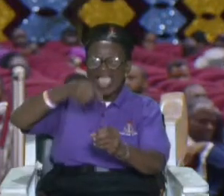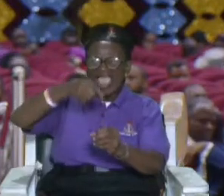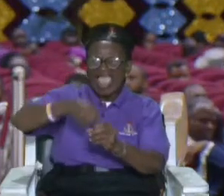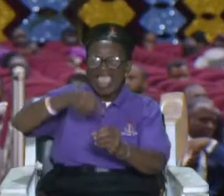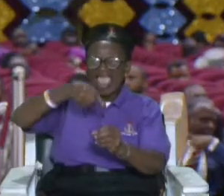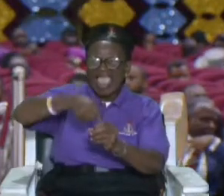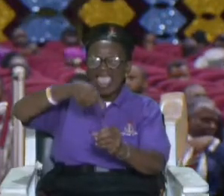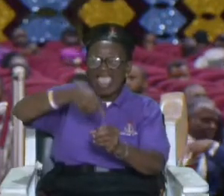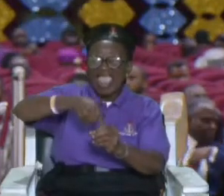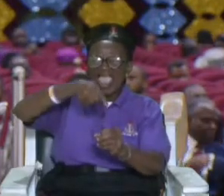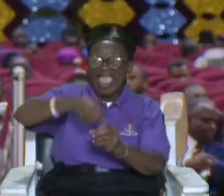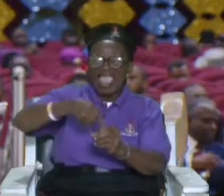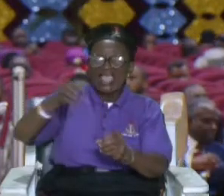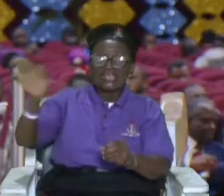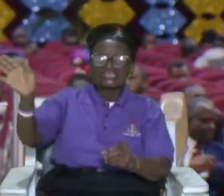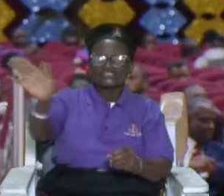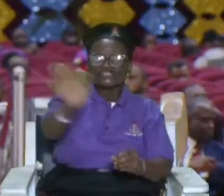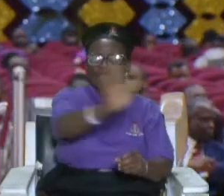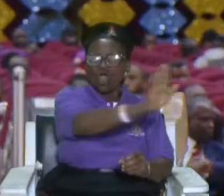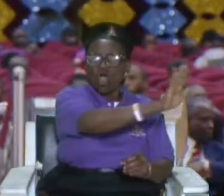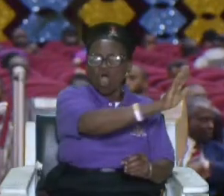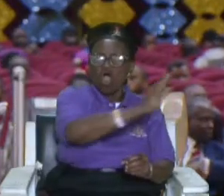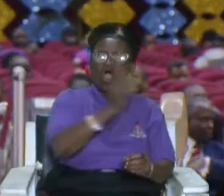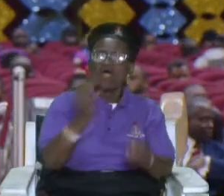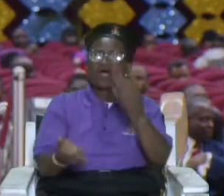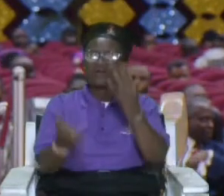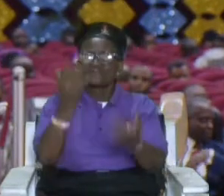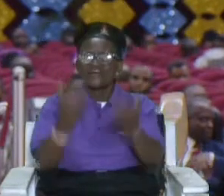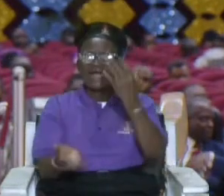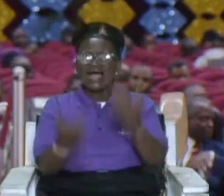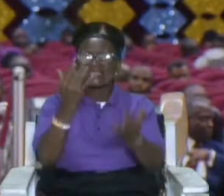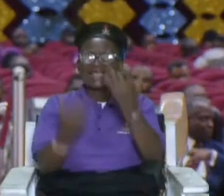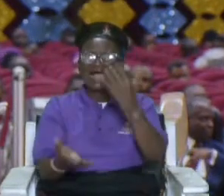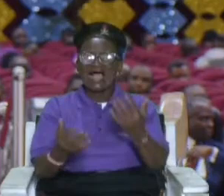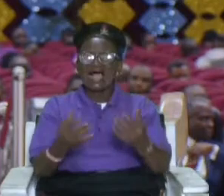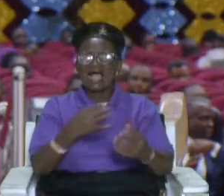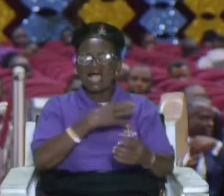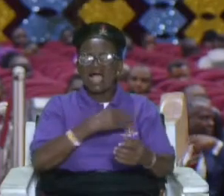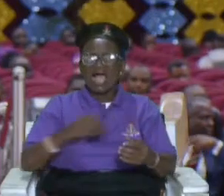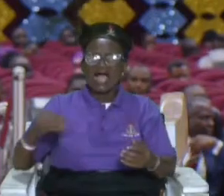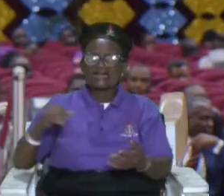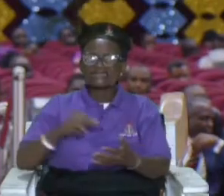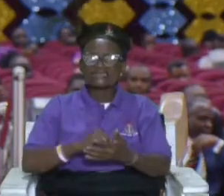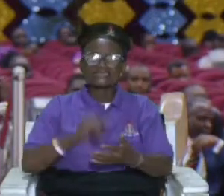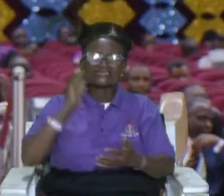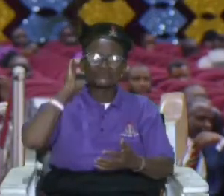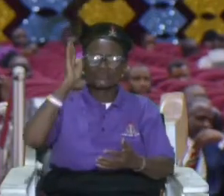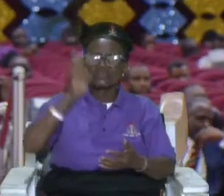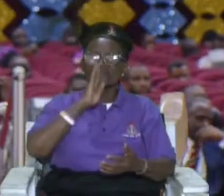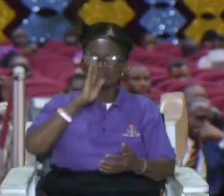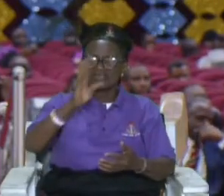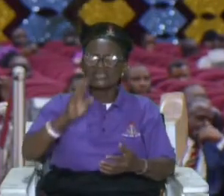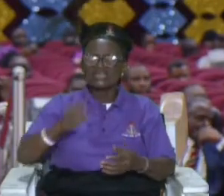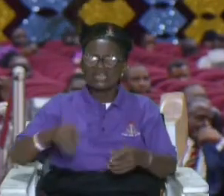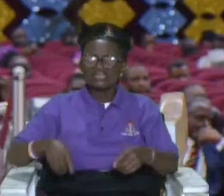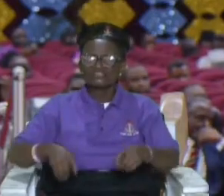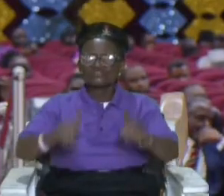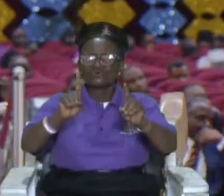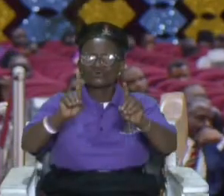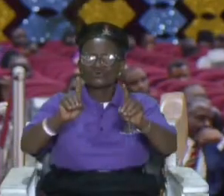Refuel your fire. And it's going to be during the Disciples